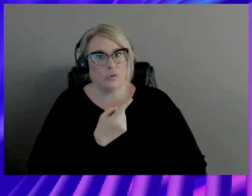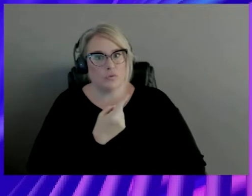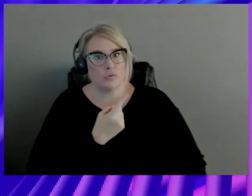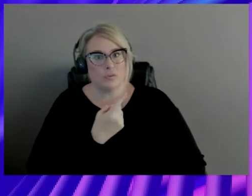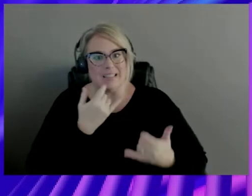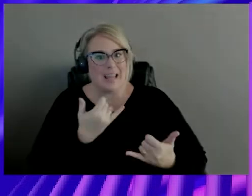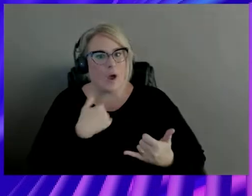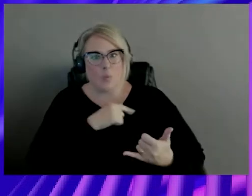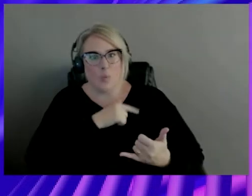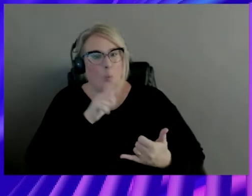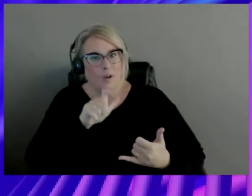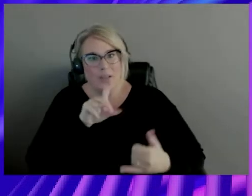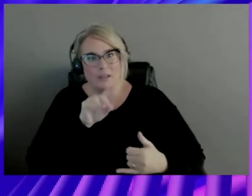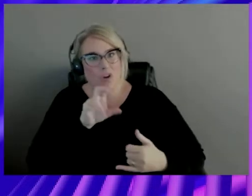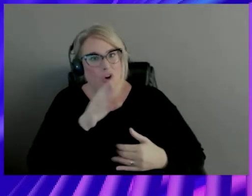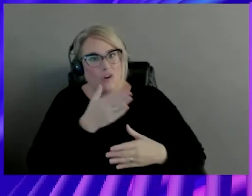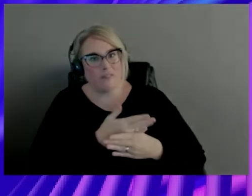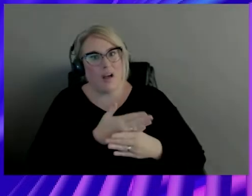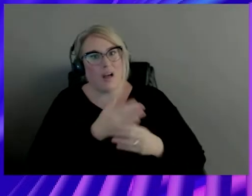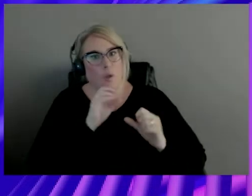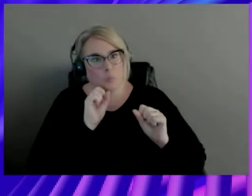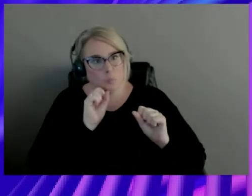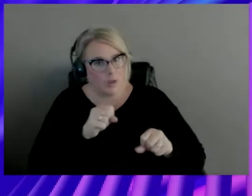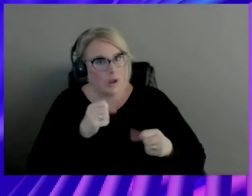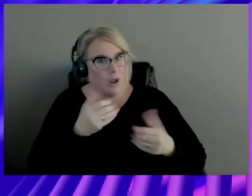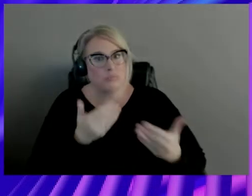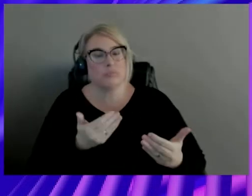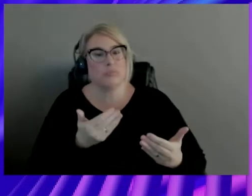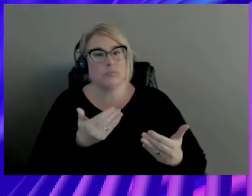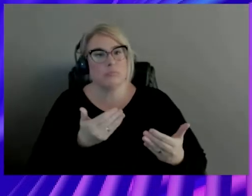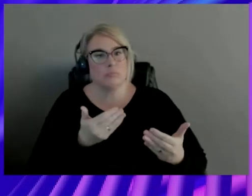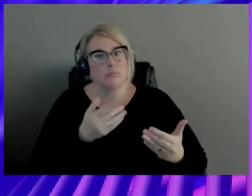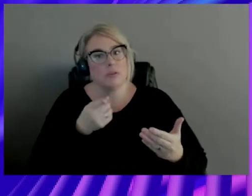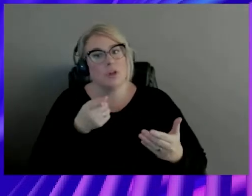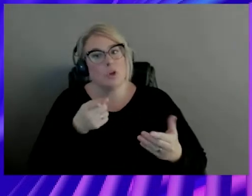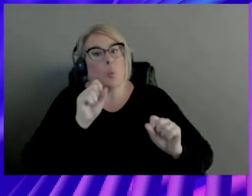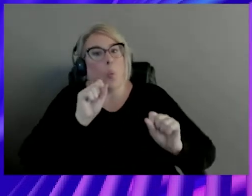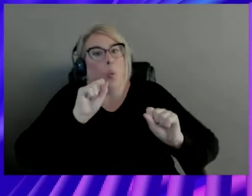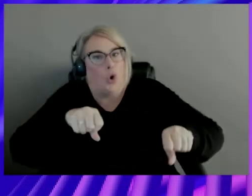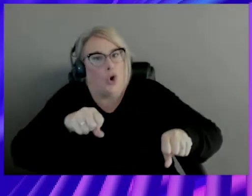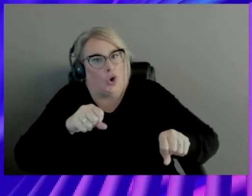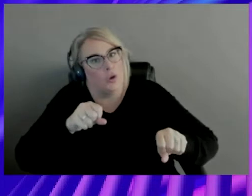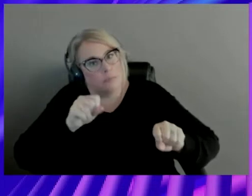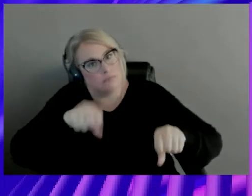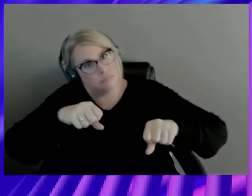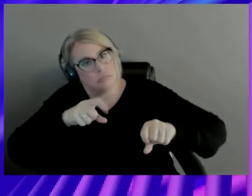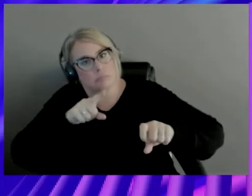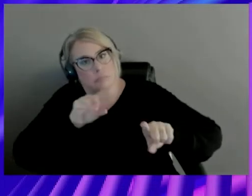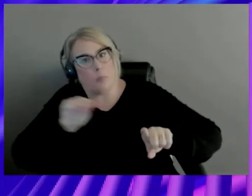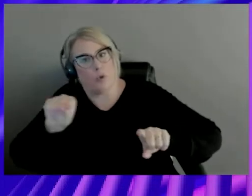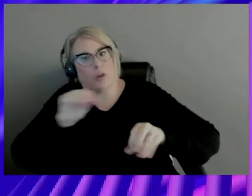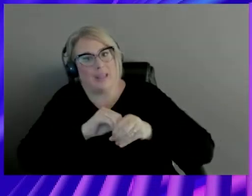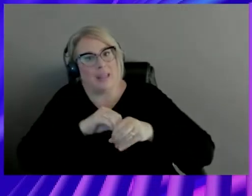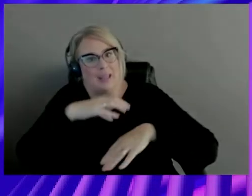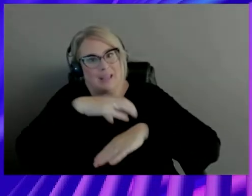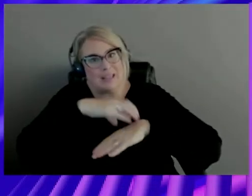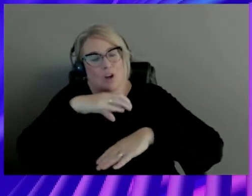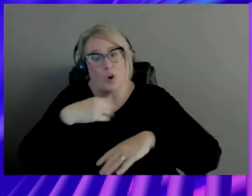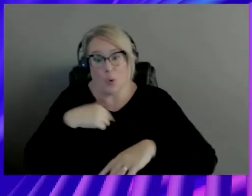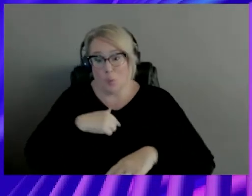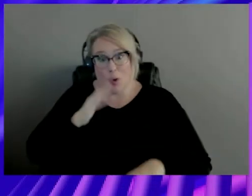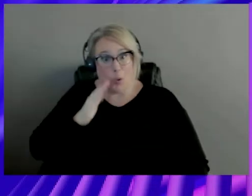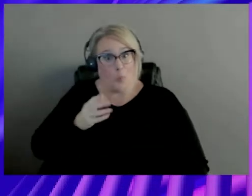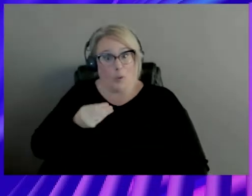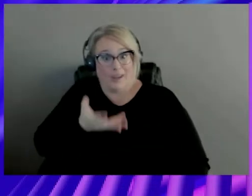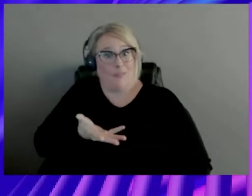Docker file. We can just infer that, yes, you could potentially put this into a container service. And we'll throw in a Docker file for free. And we'll throw in a Docker file